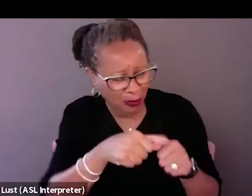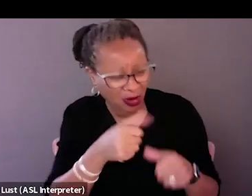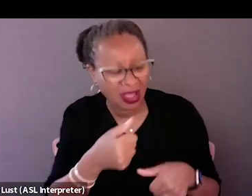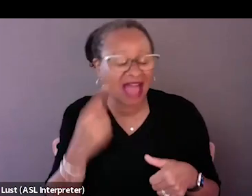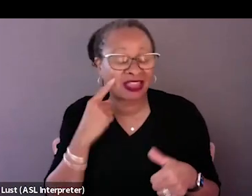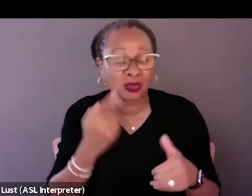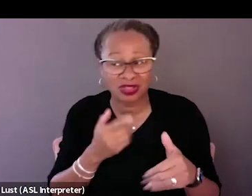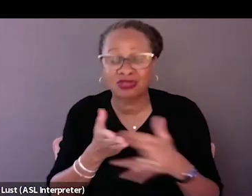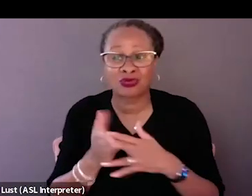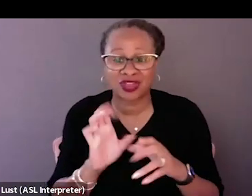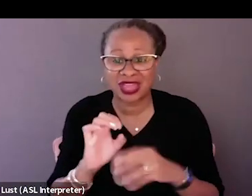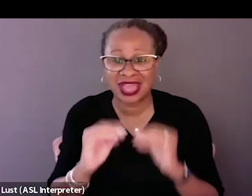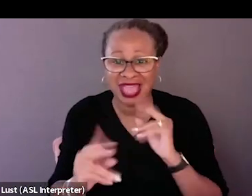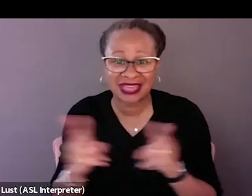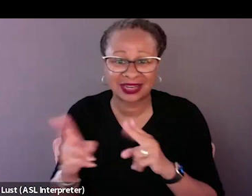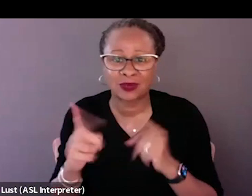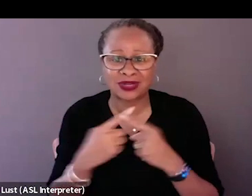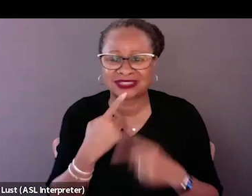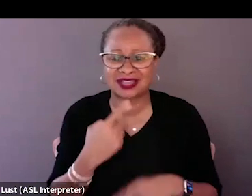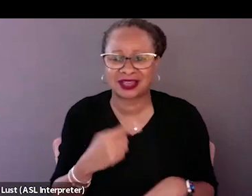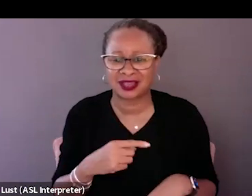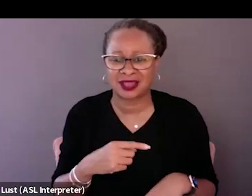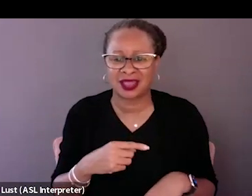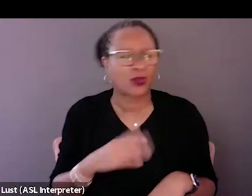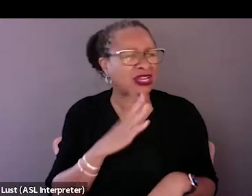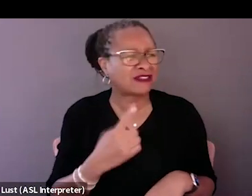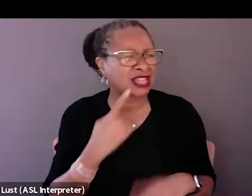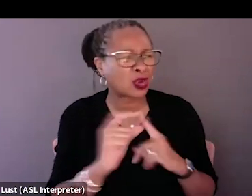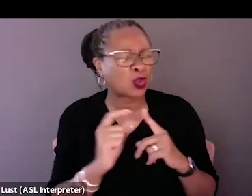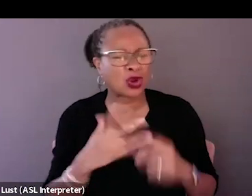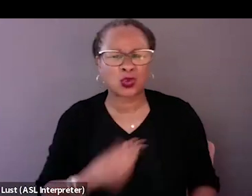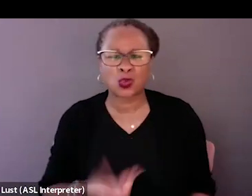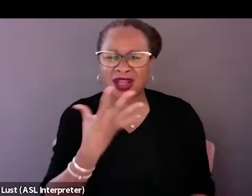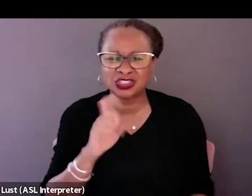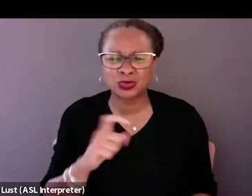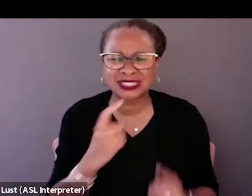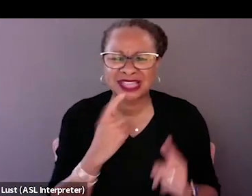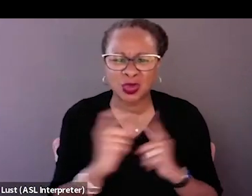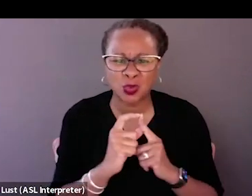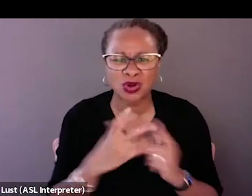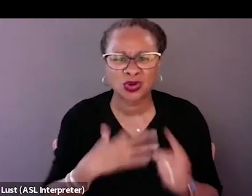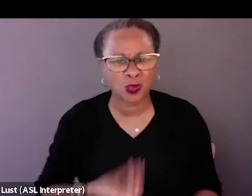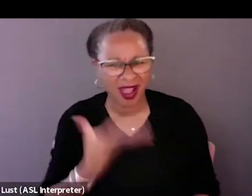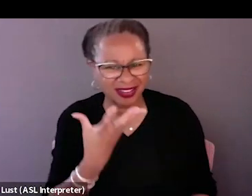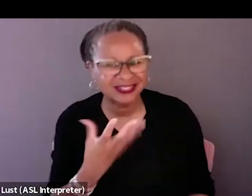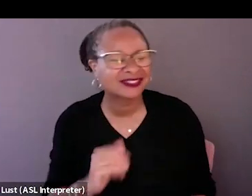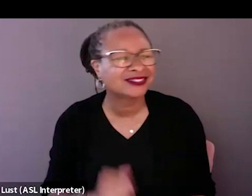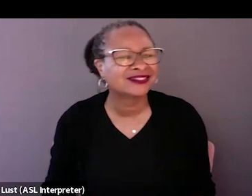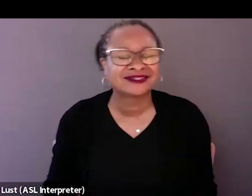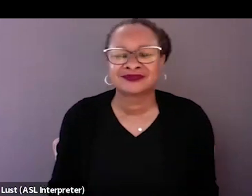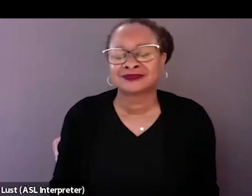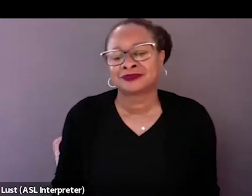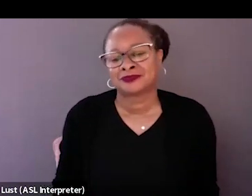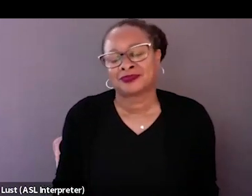when I said something like, we don't ever say the word white. Should we say white? Should we actually name this?